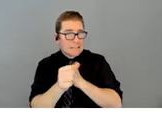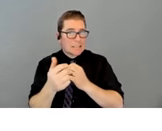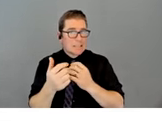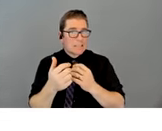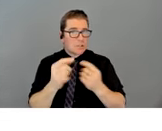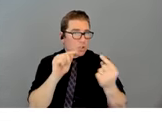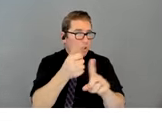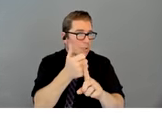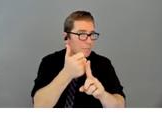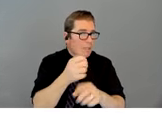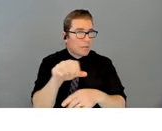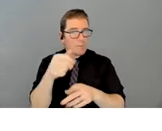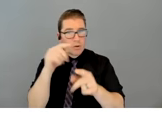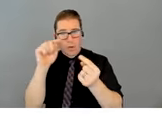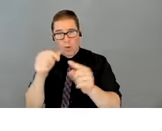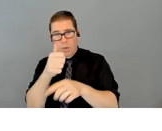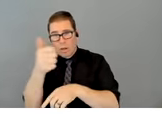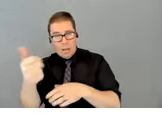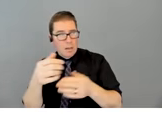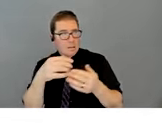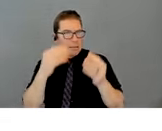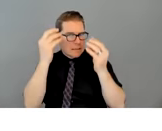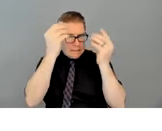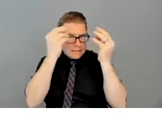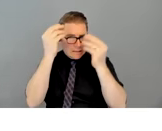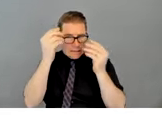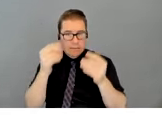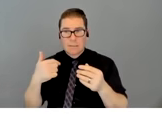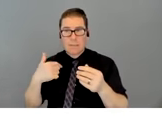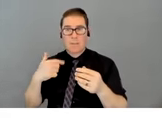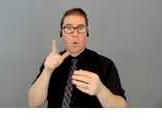receive. And members of the team include